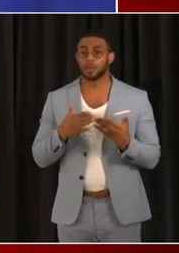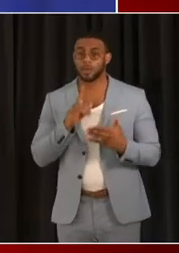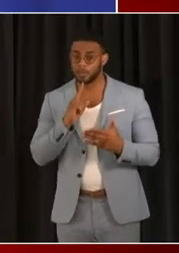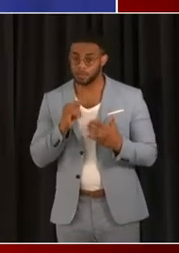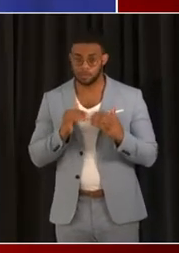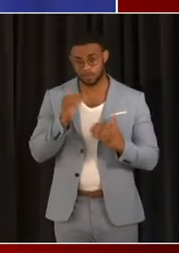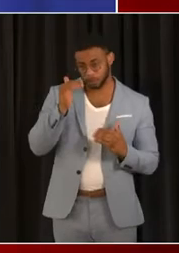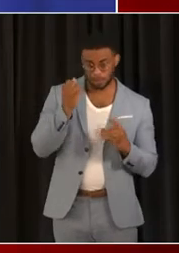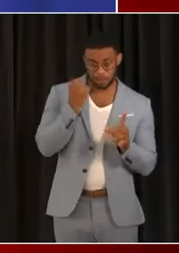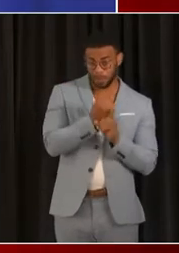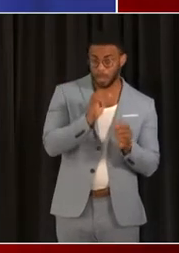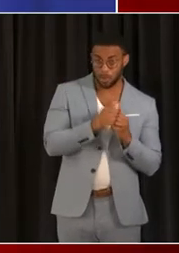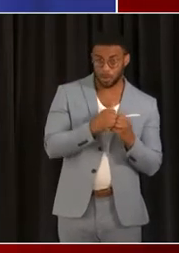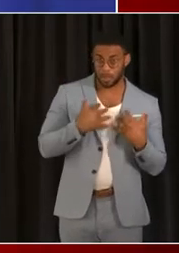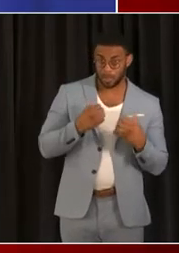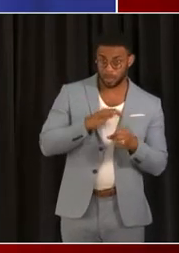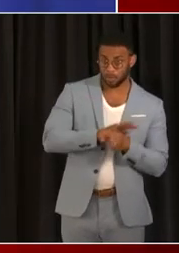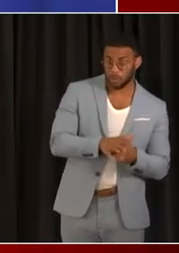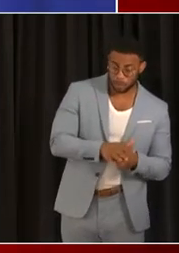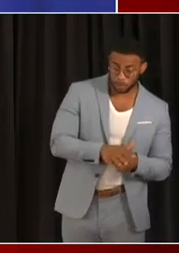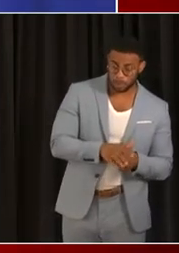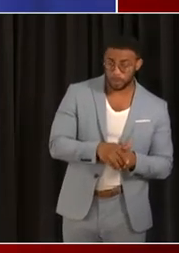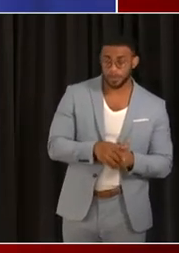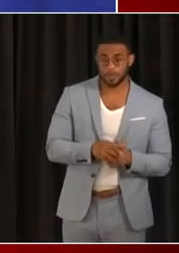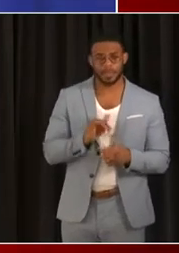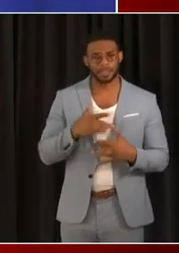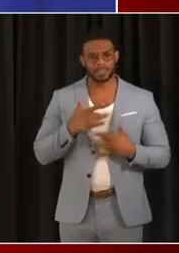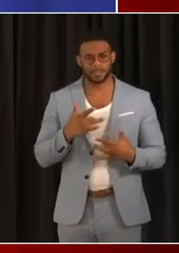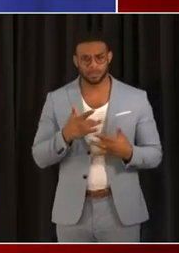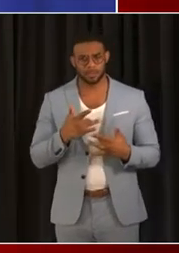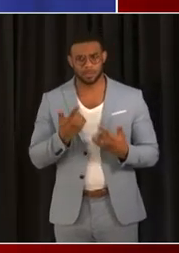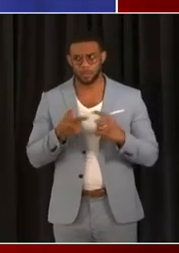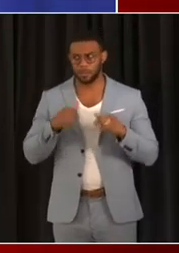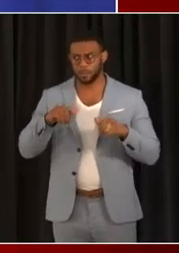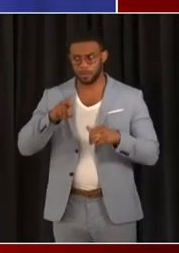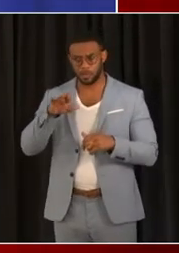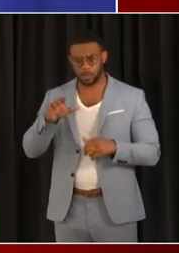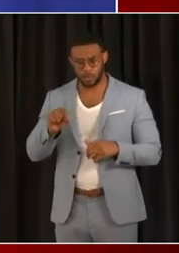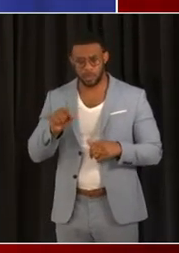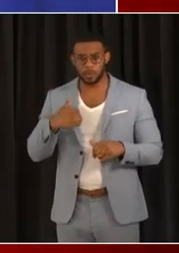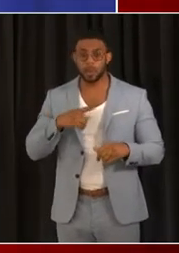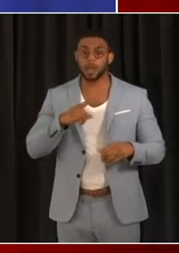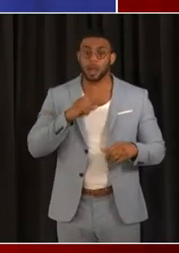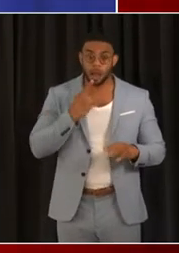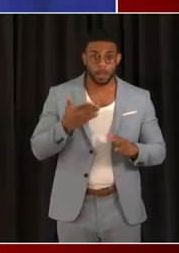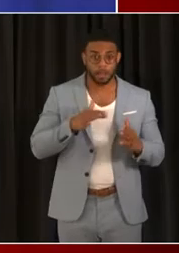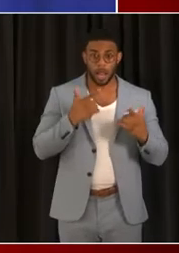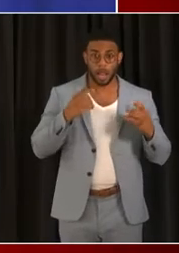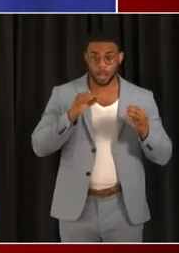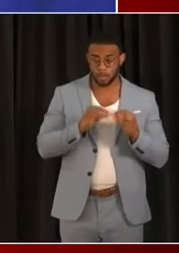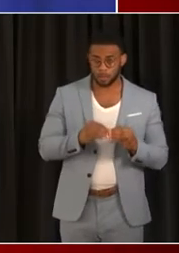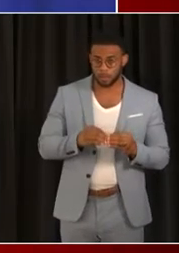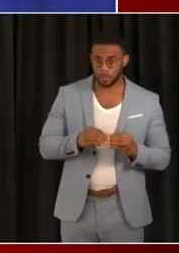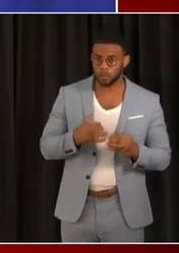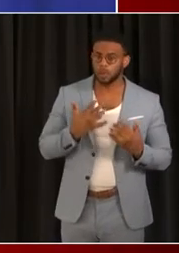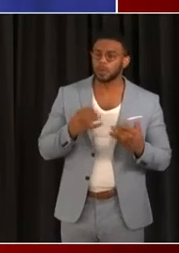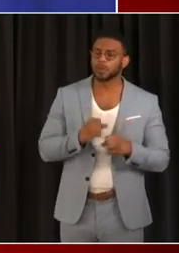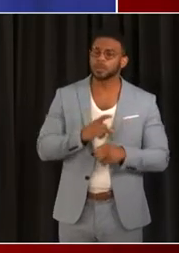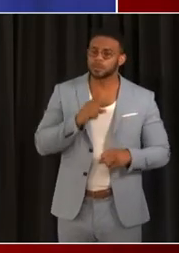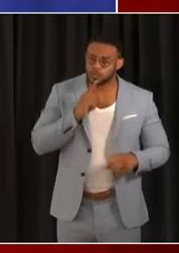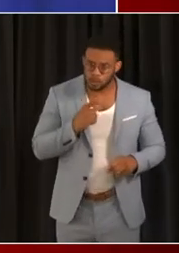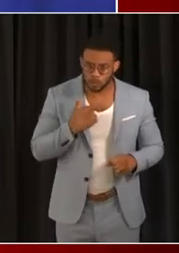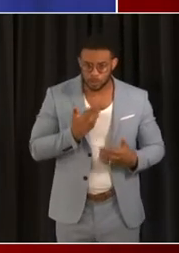we may be disproportionately impacted with the health outcomes that tend to bear from this crisis, and we are dying at a larger number, we